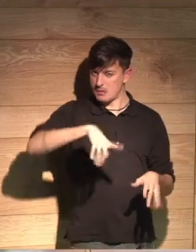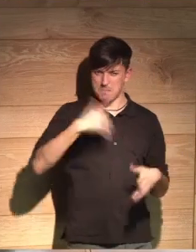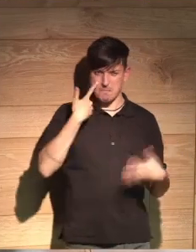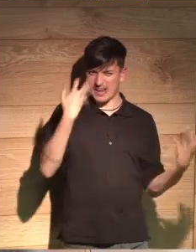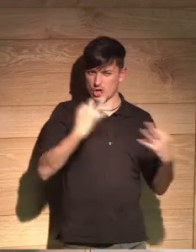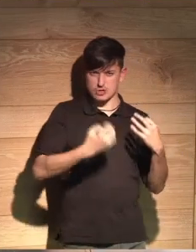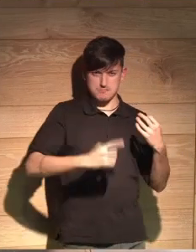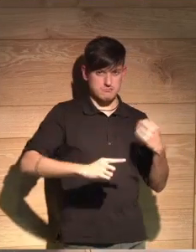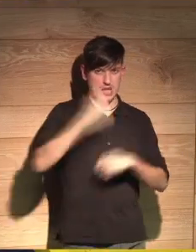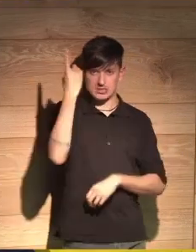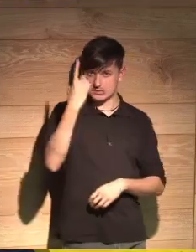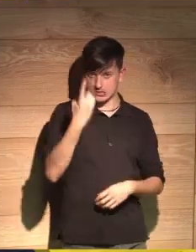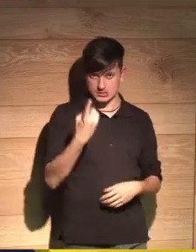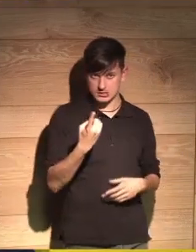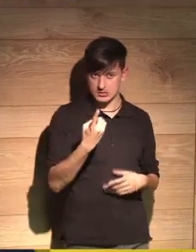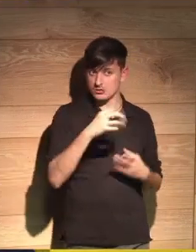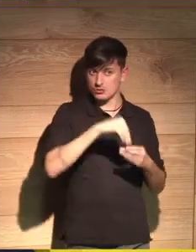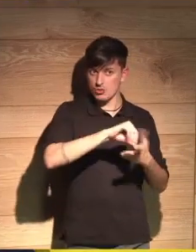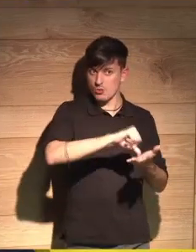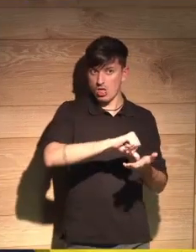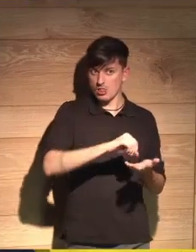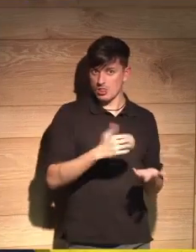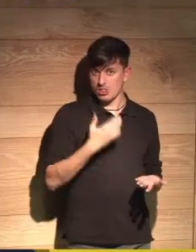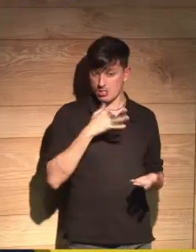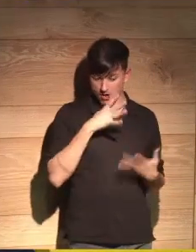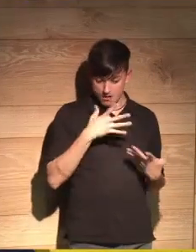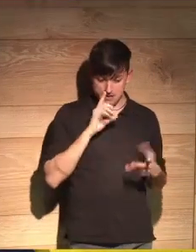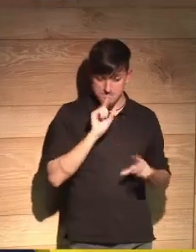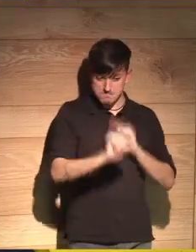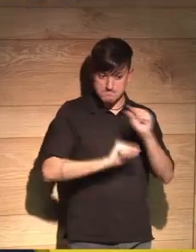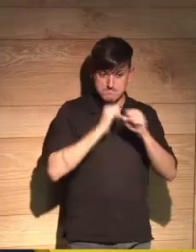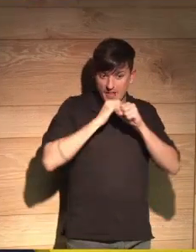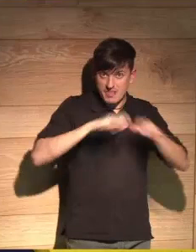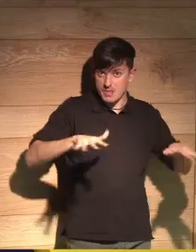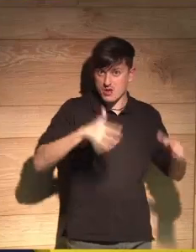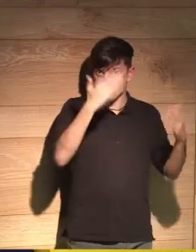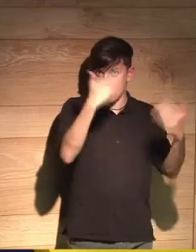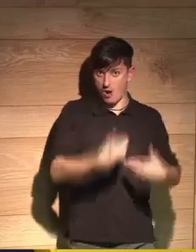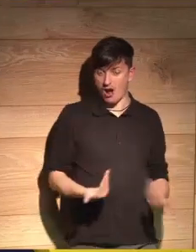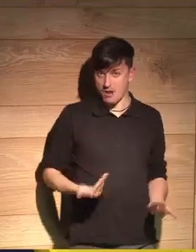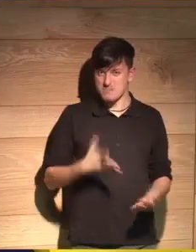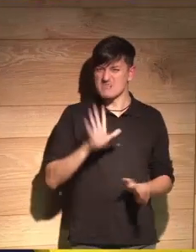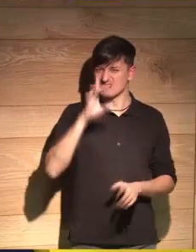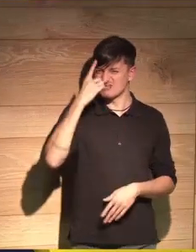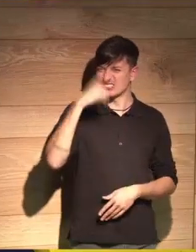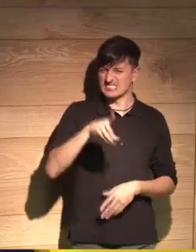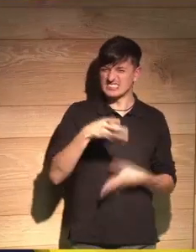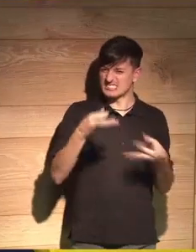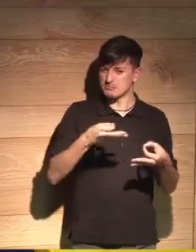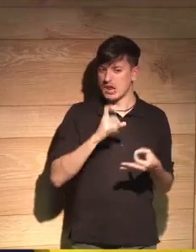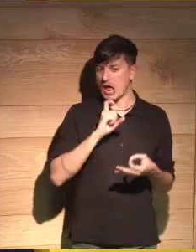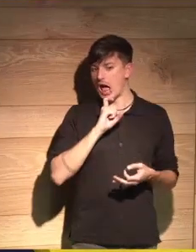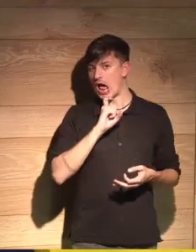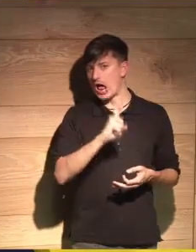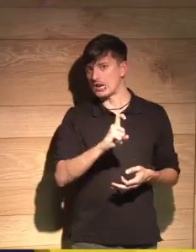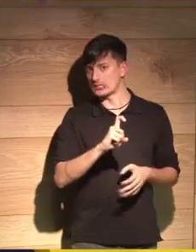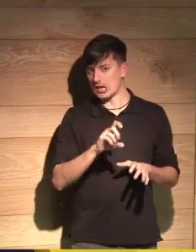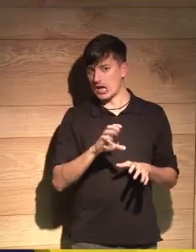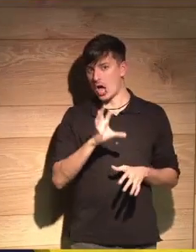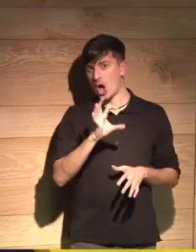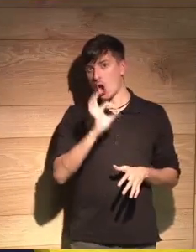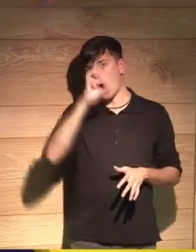Pandemias are dangerous too. It's much more dangerous to be in a city. Now we don't have global pandemias, but we always